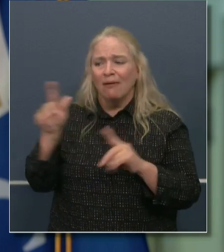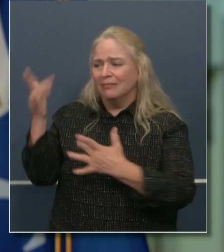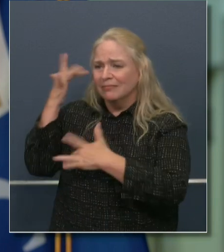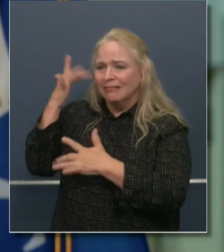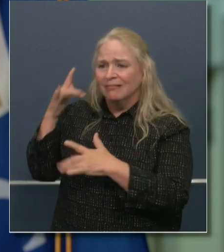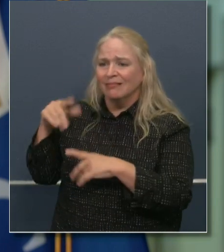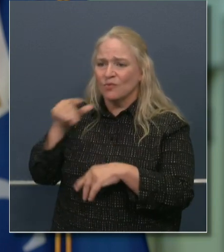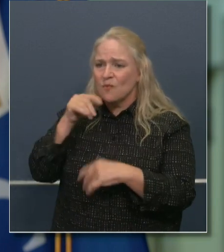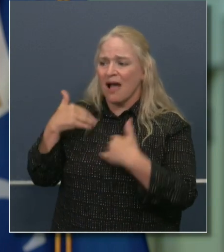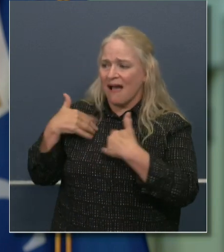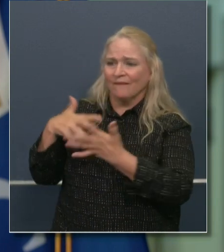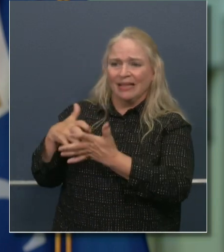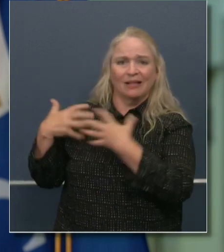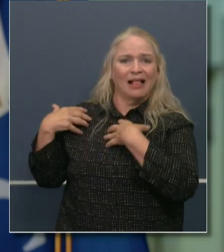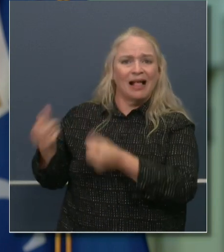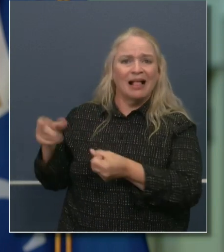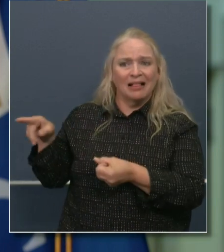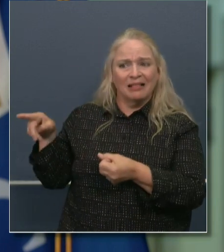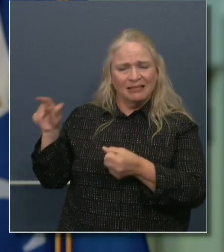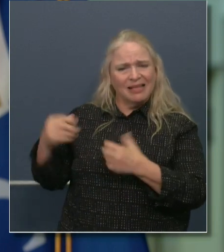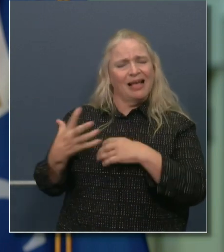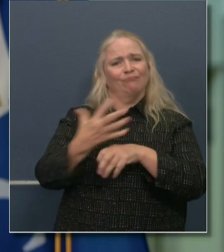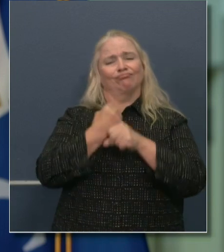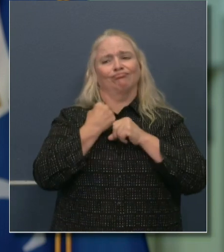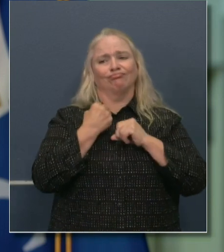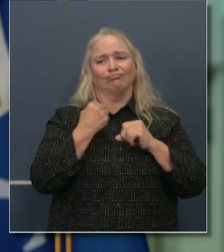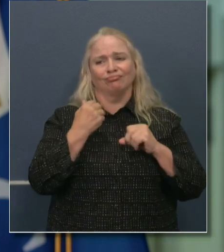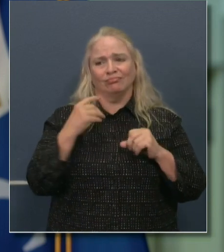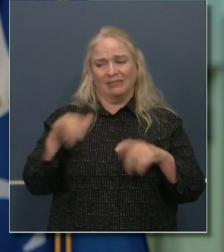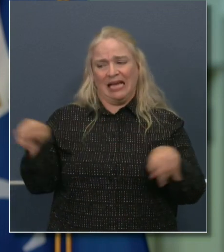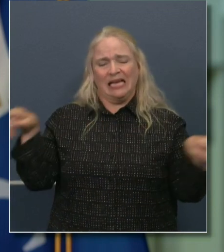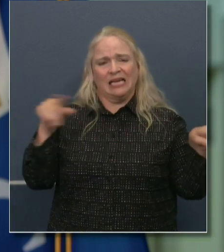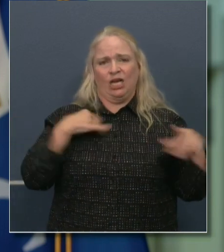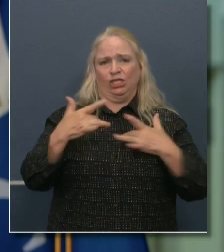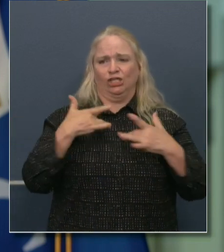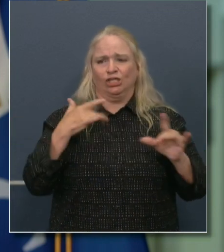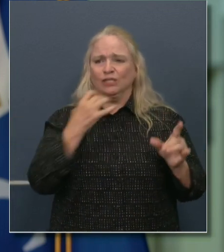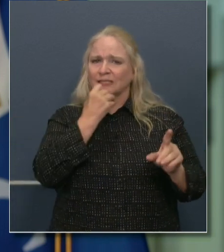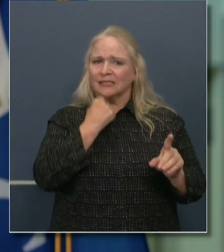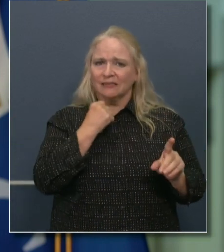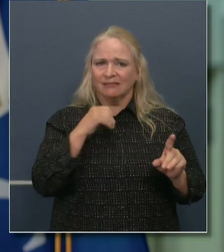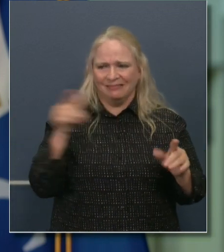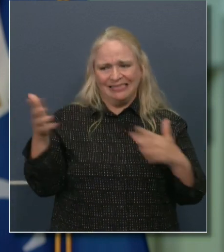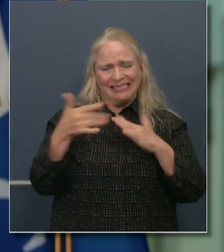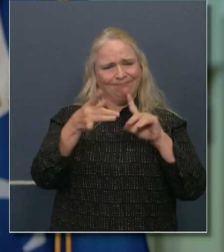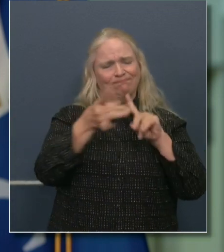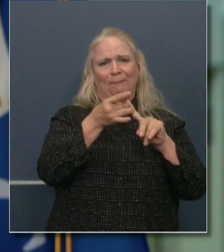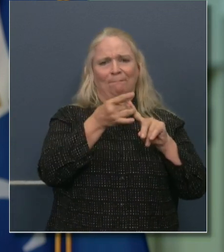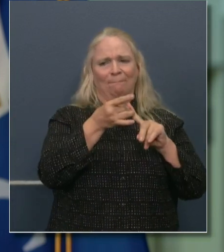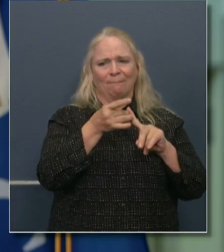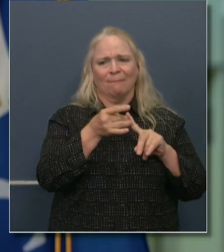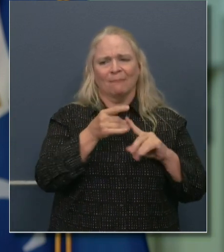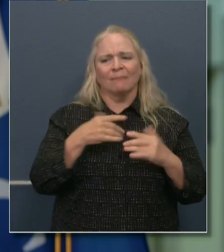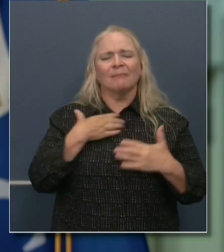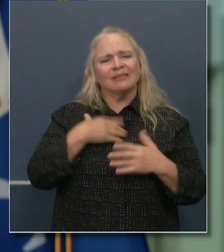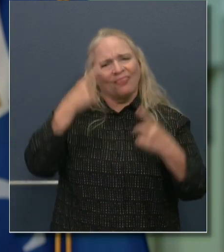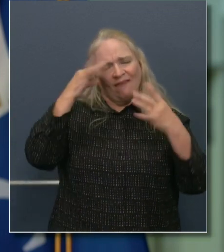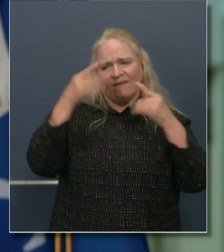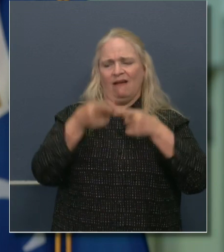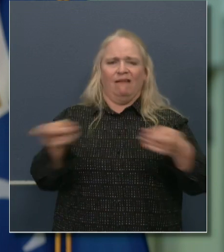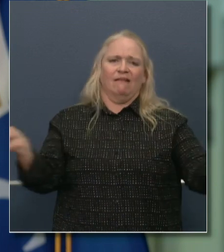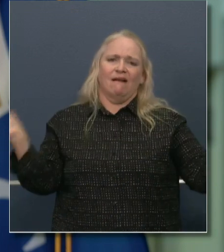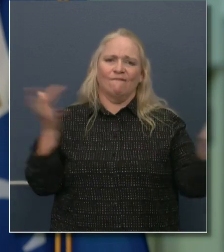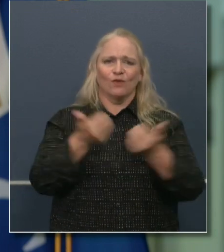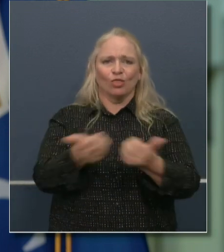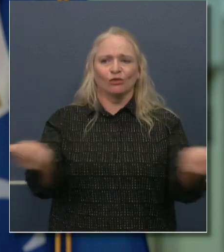conditions that are more prone to the impacts and reality of this virus. So for seniors and